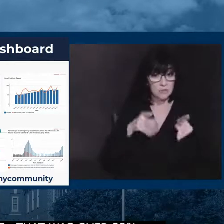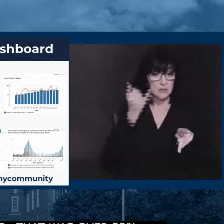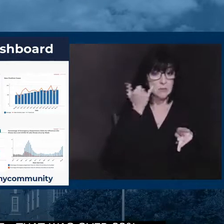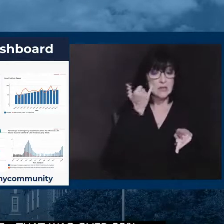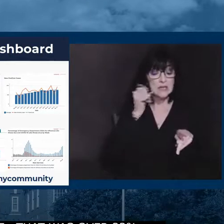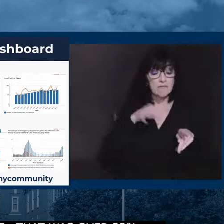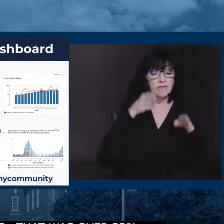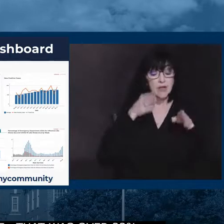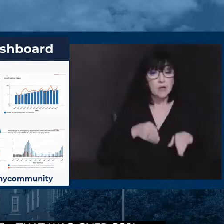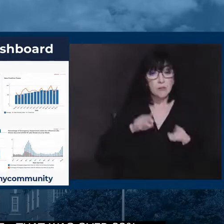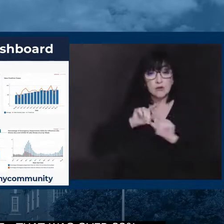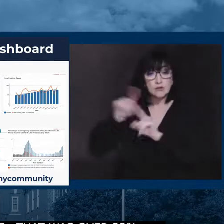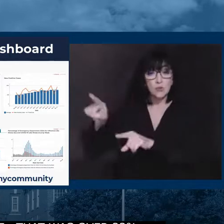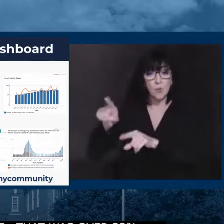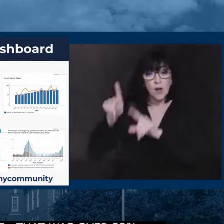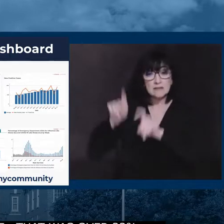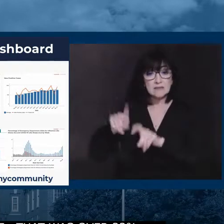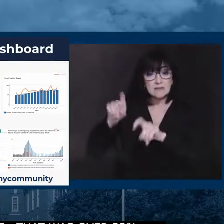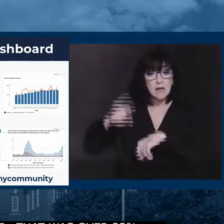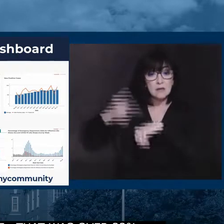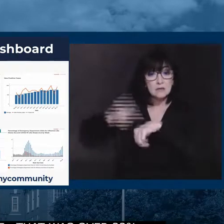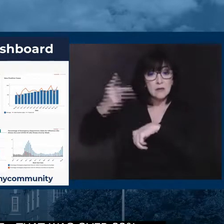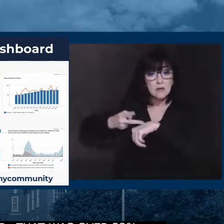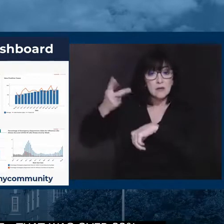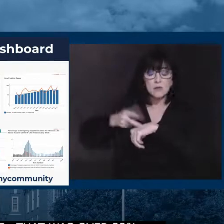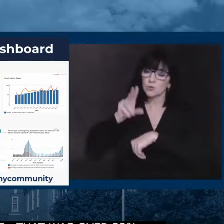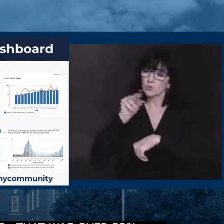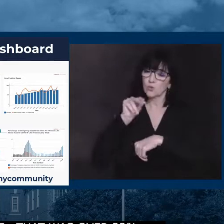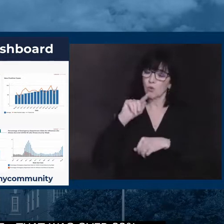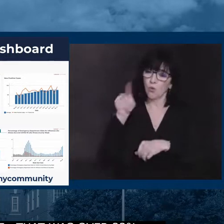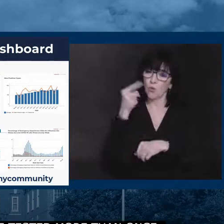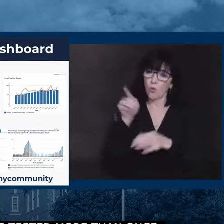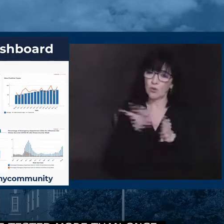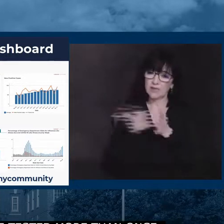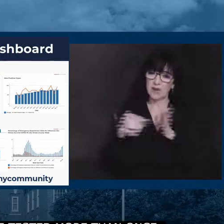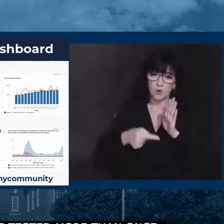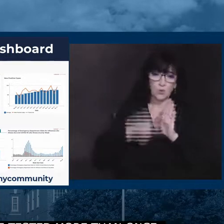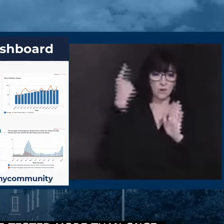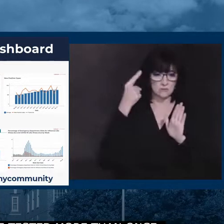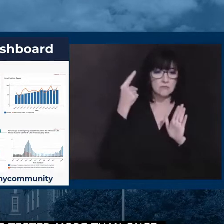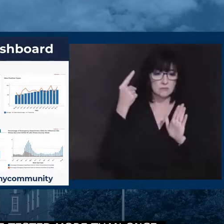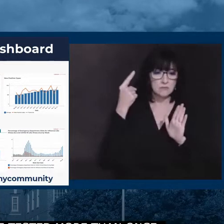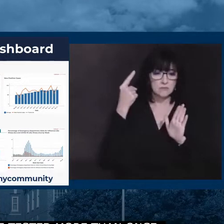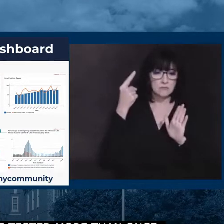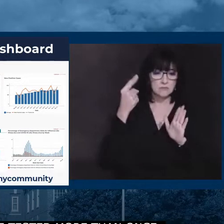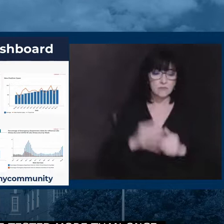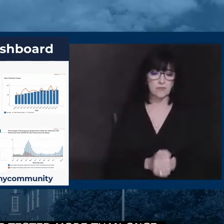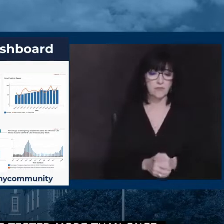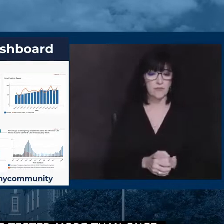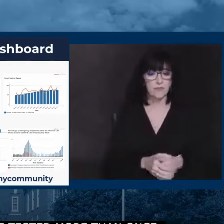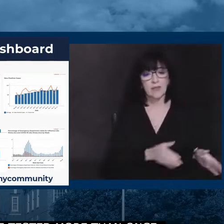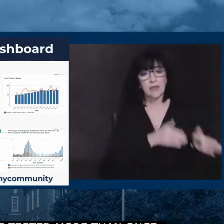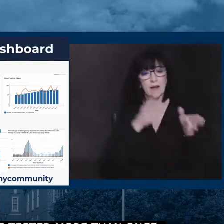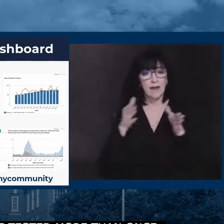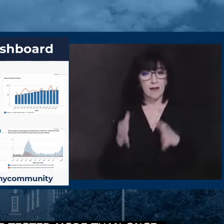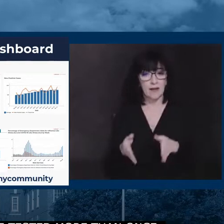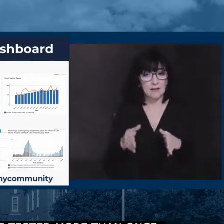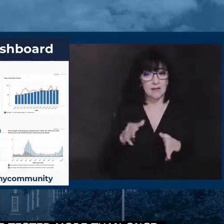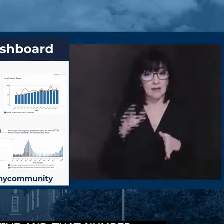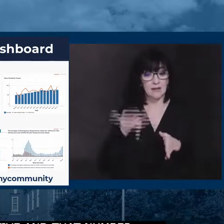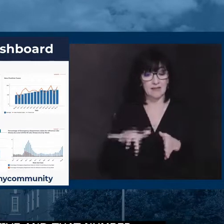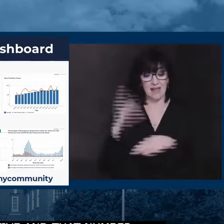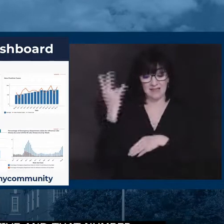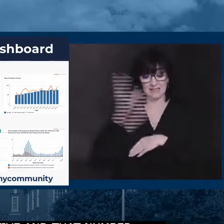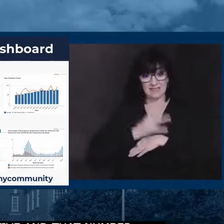of tests that are positive, and that number coming in today, just under 10% with the 7-day